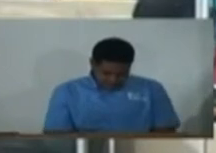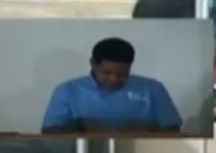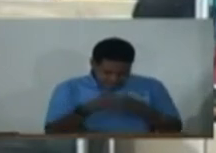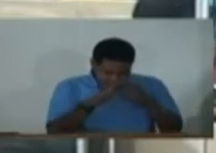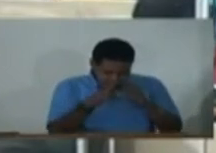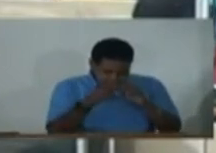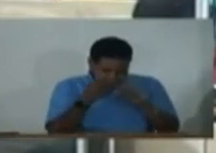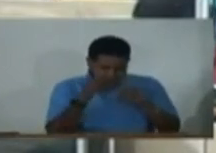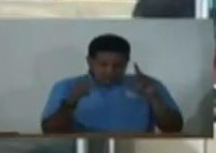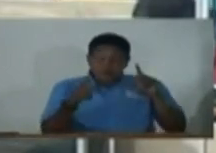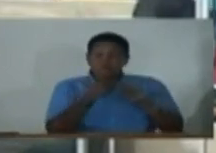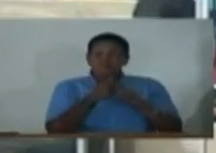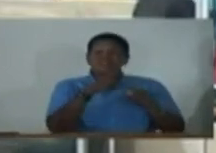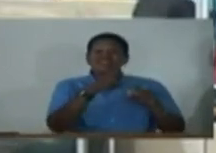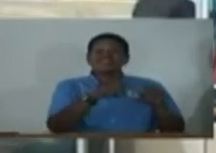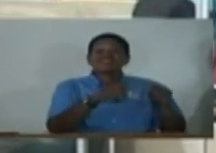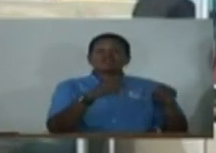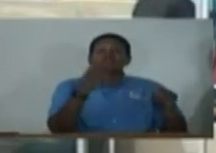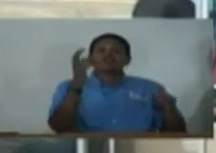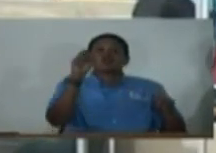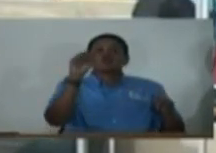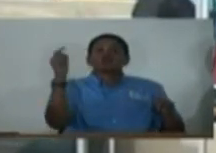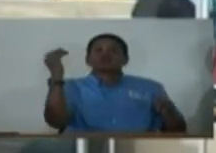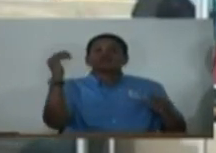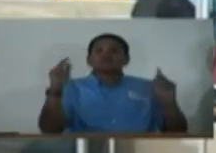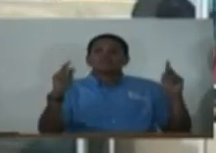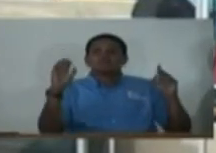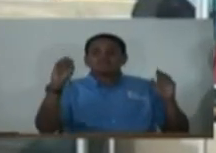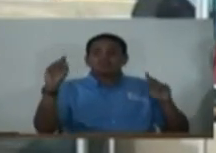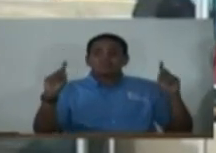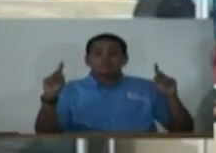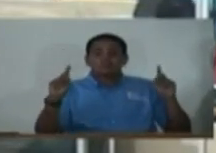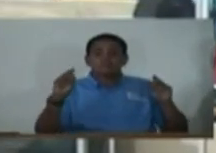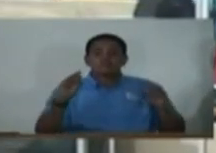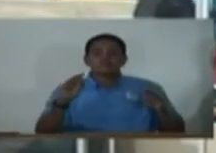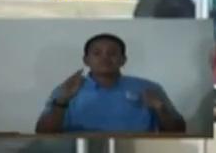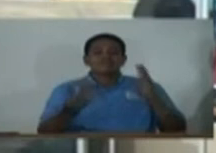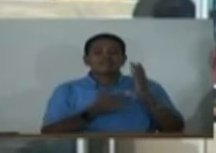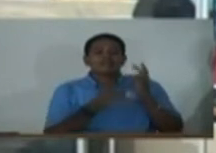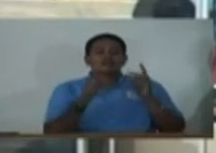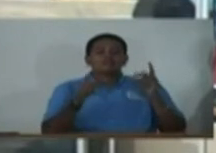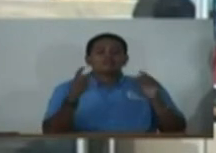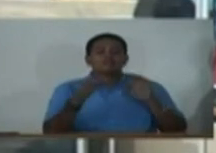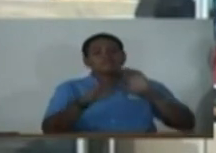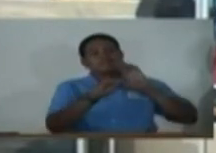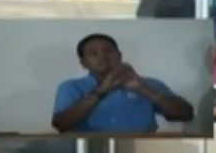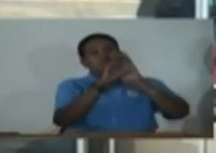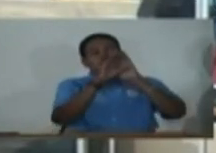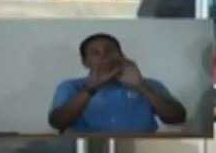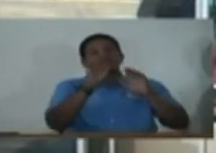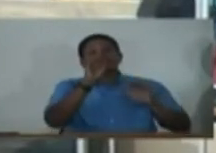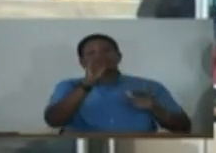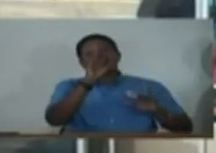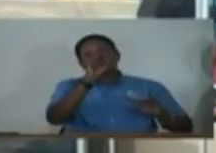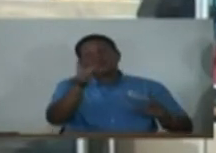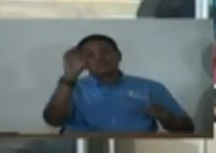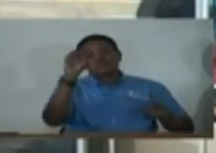from 30 to 50 persons effective June 3rd, 2020. As a